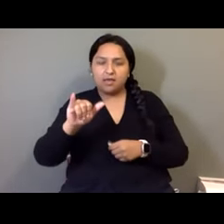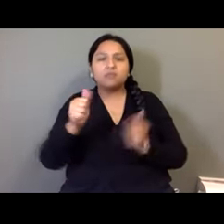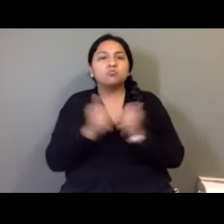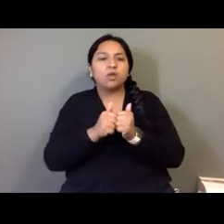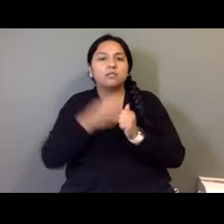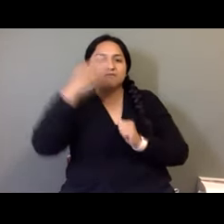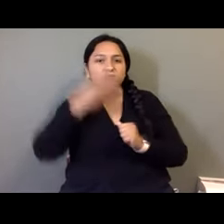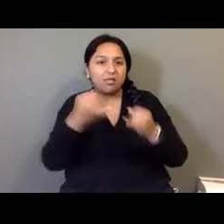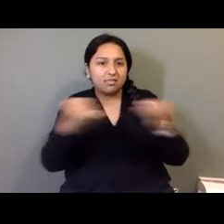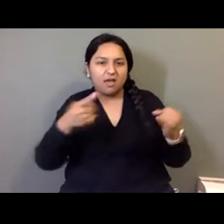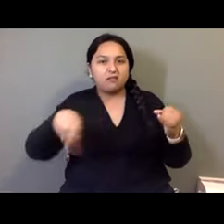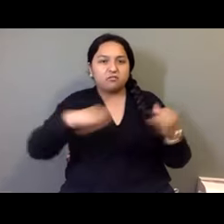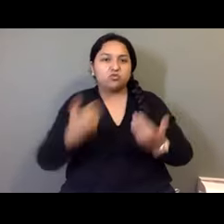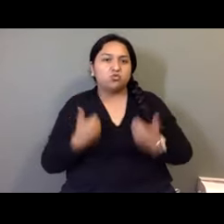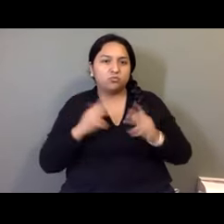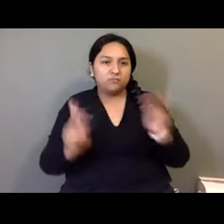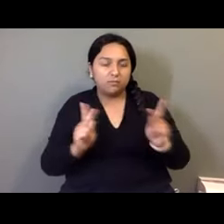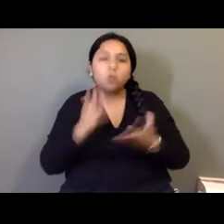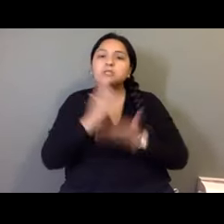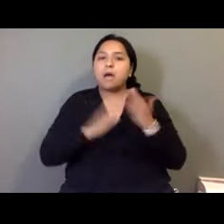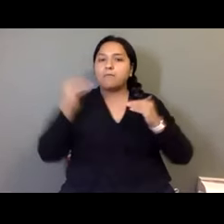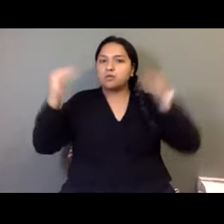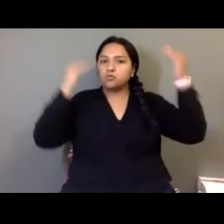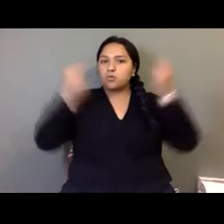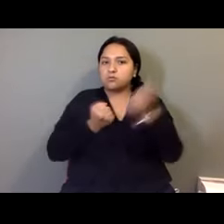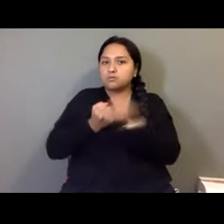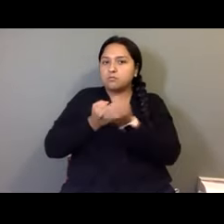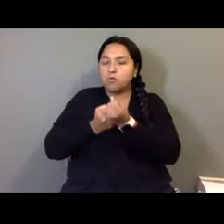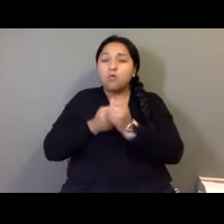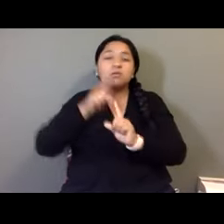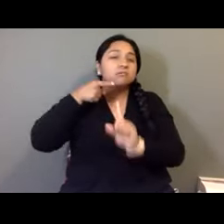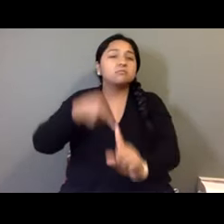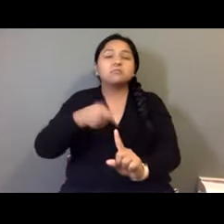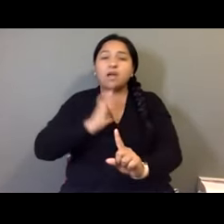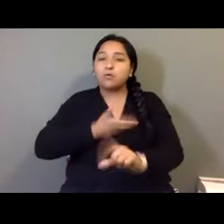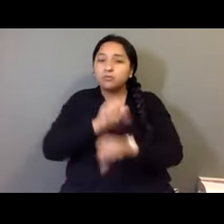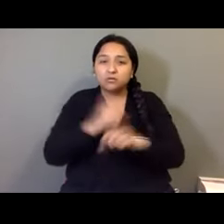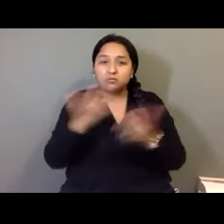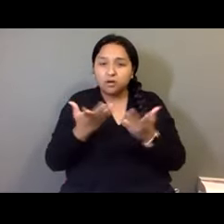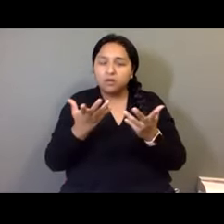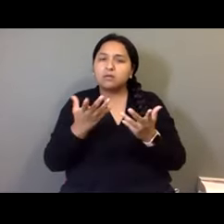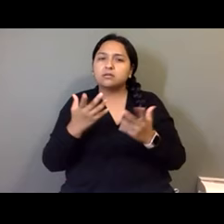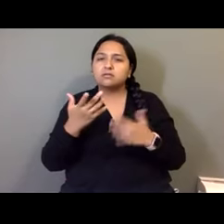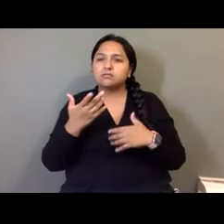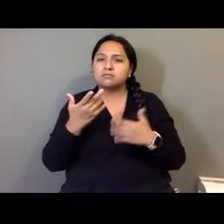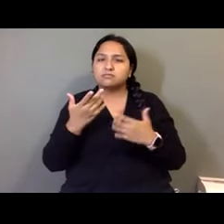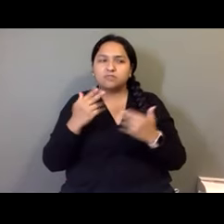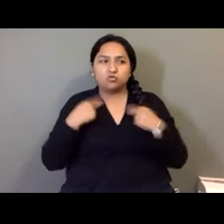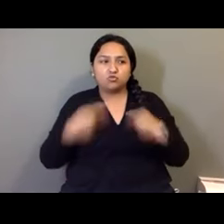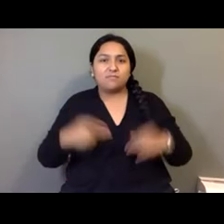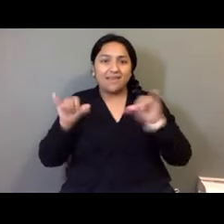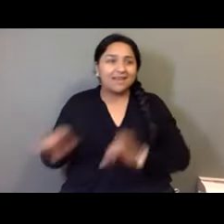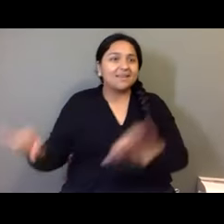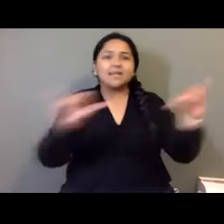support. At the very core of our work is restoring humanity and simply claiming that no one